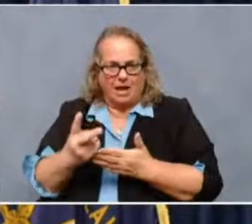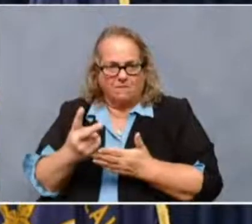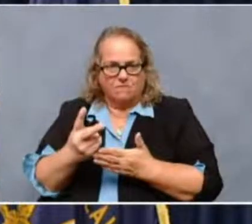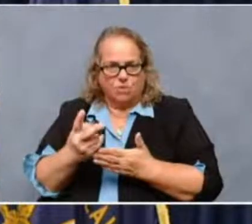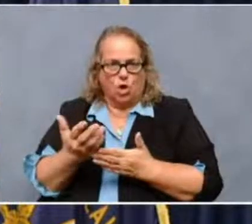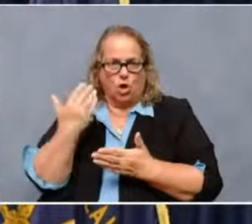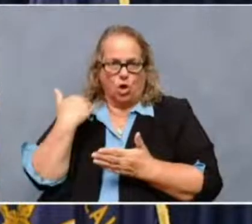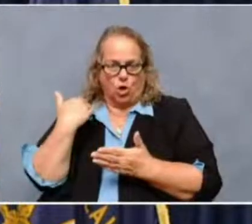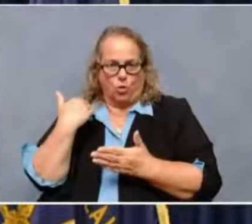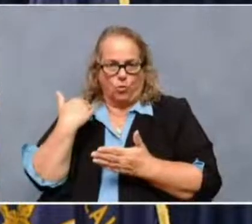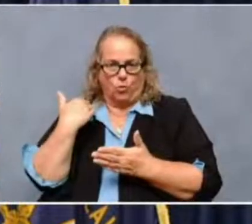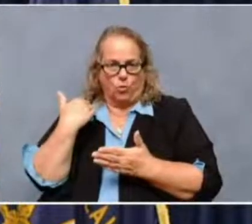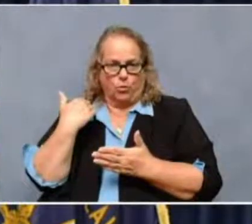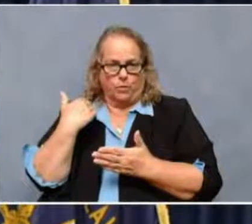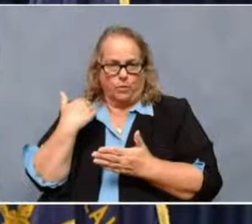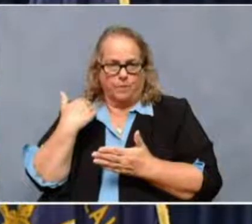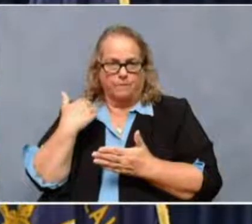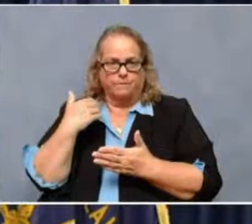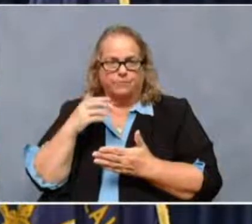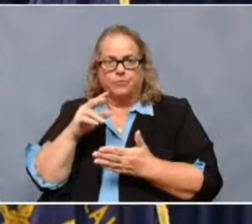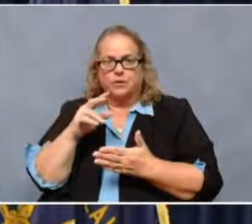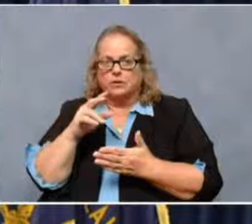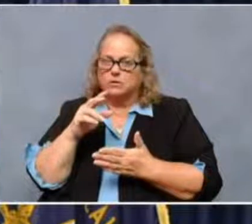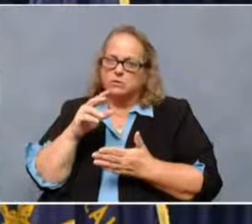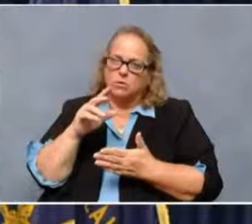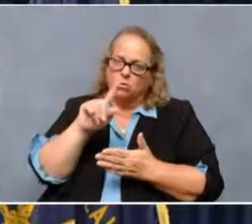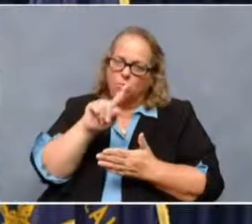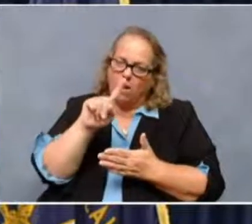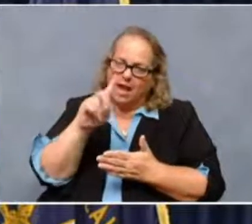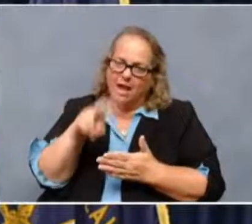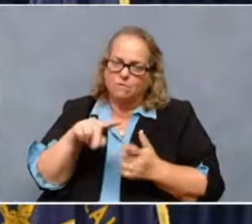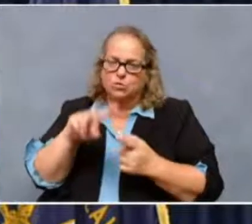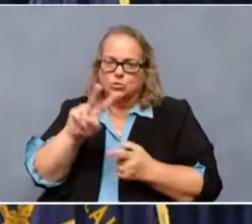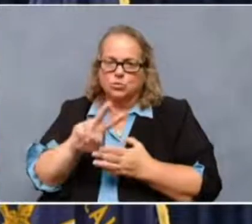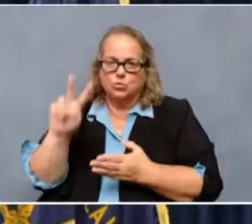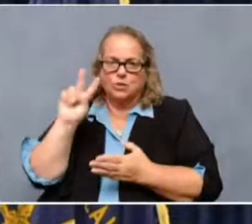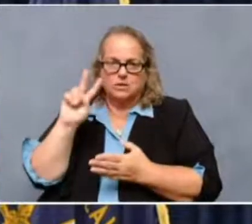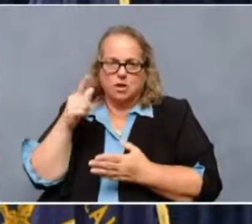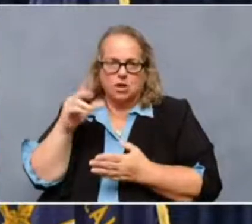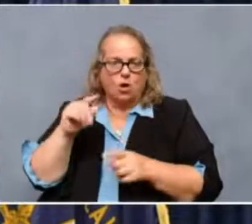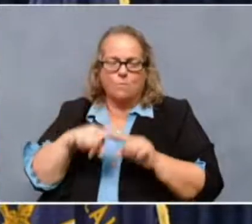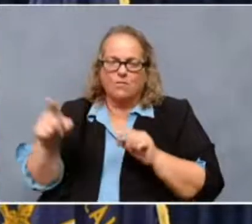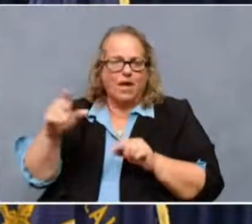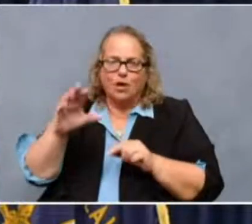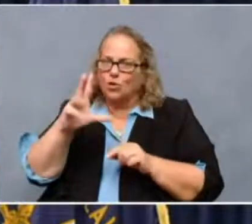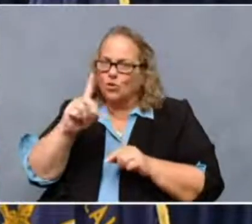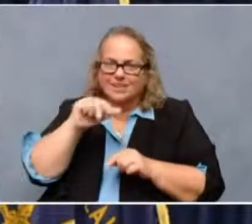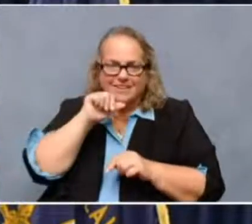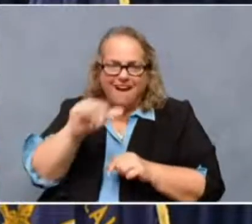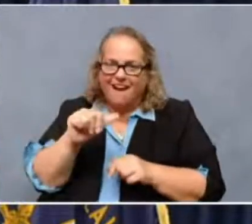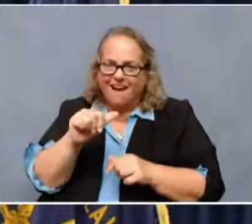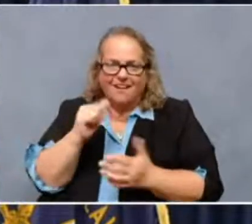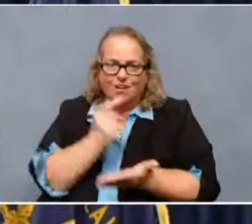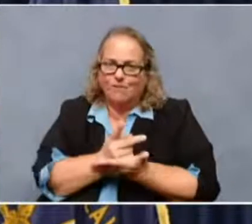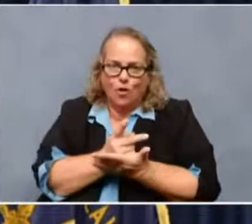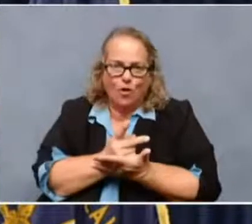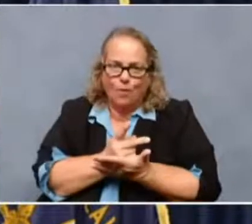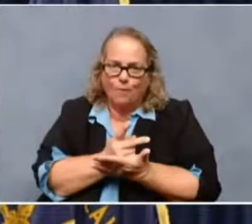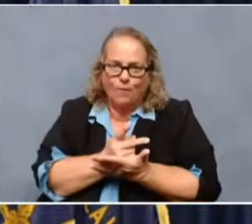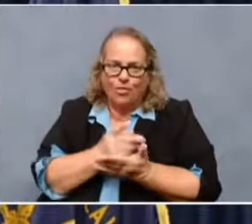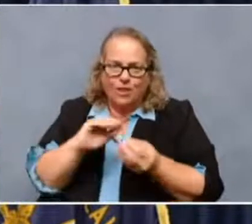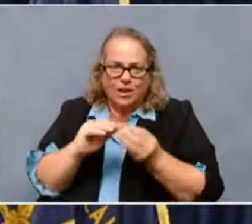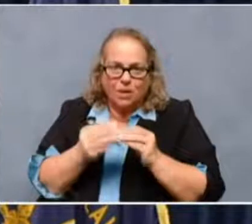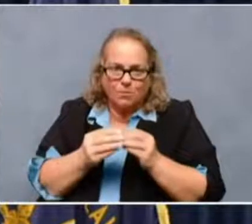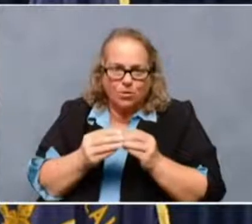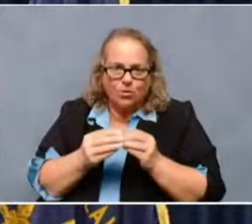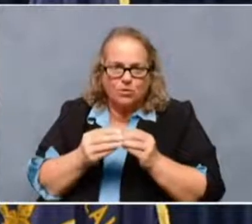ago, 2 weeks, but they couldn't confirm it, and they couldn't confirm what the number is. So I think it was about